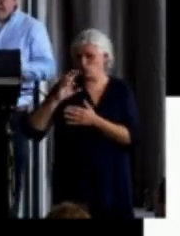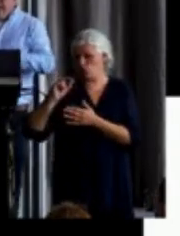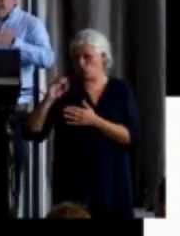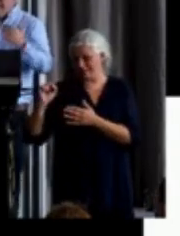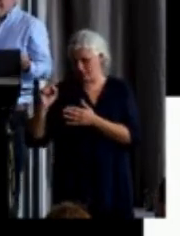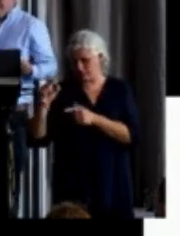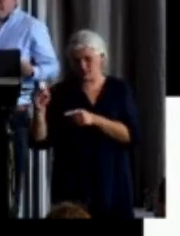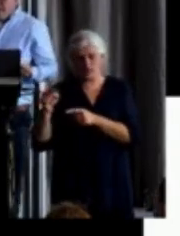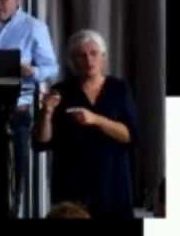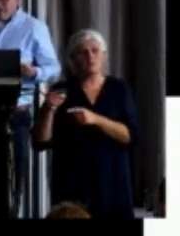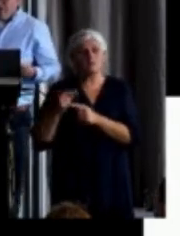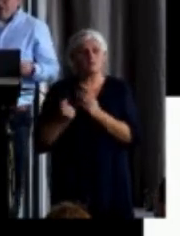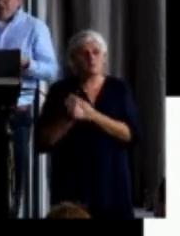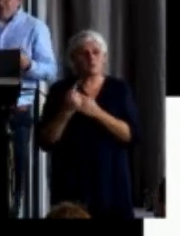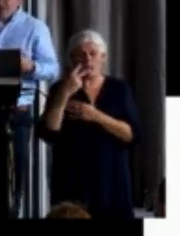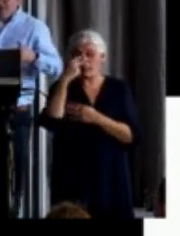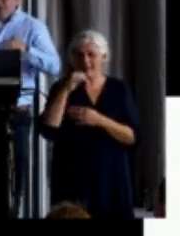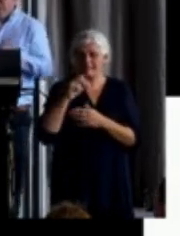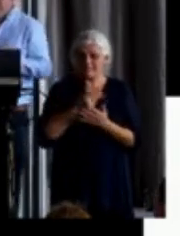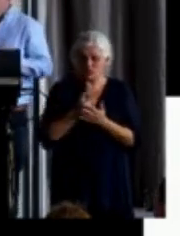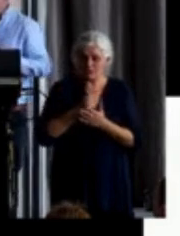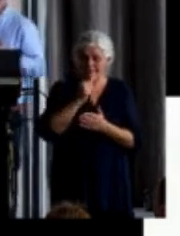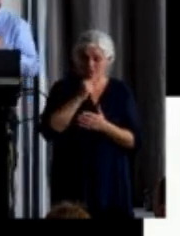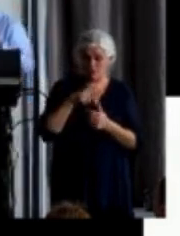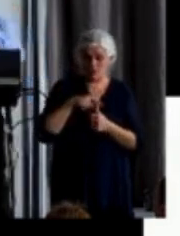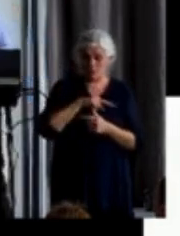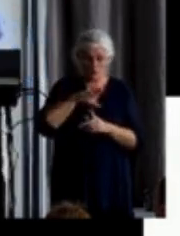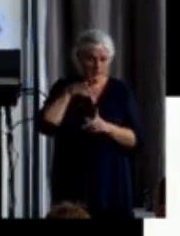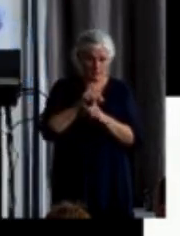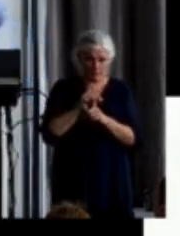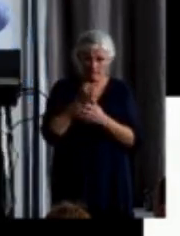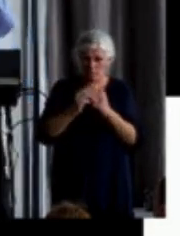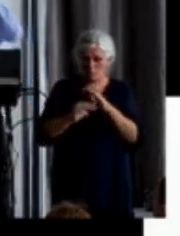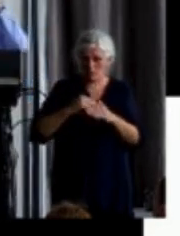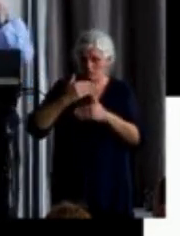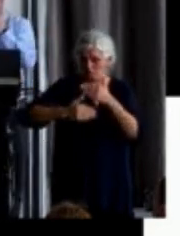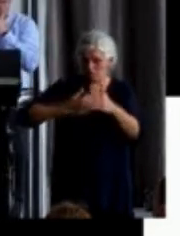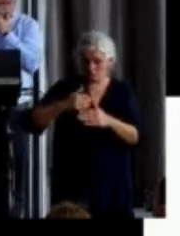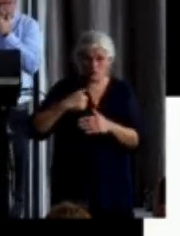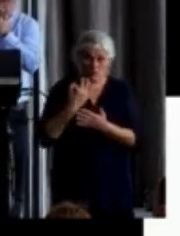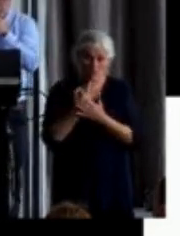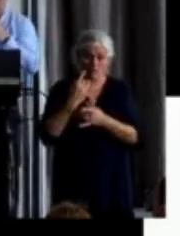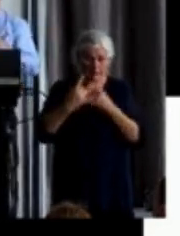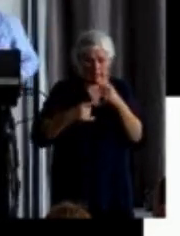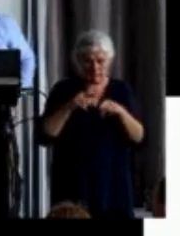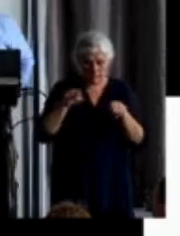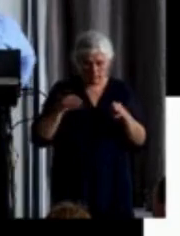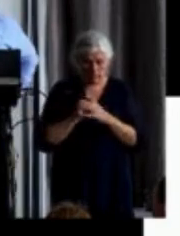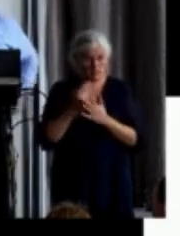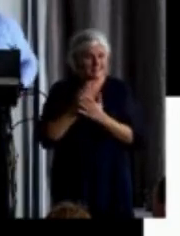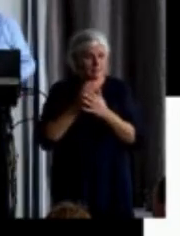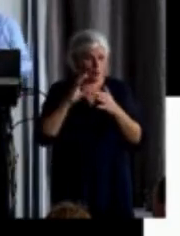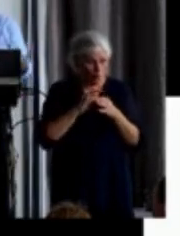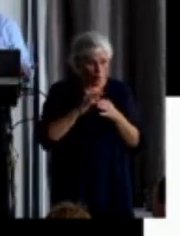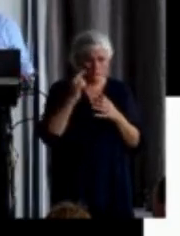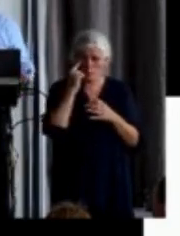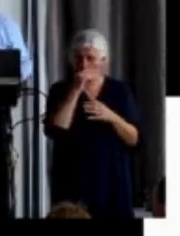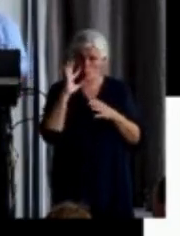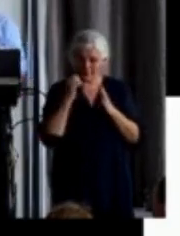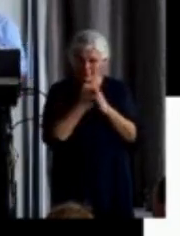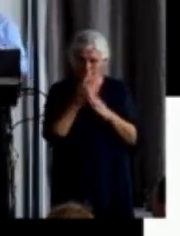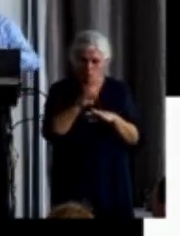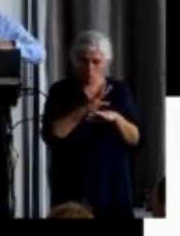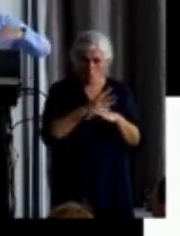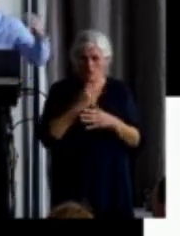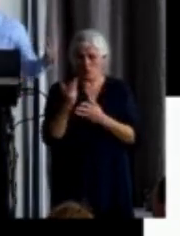30s, episodic night seizures at first, went undiagnosed for several months, which would be a common thing. Seizure at home, witnessed by wife, seizure